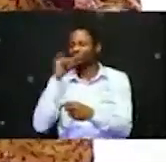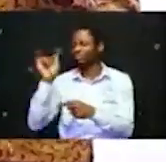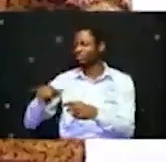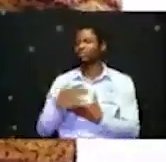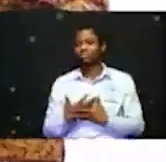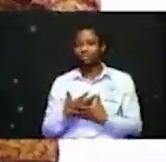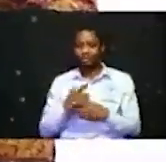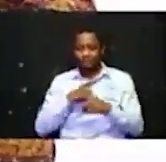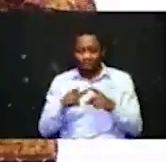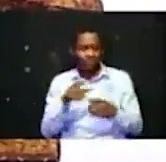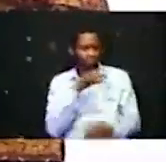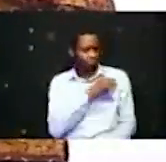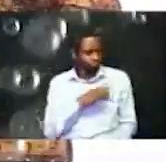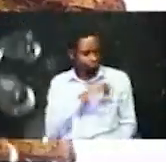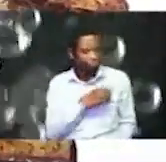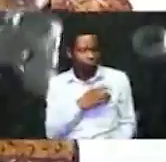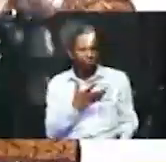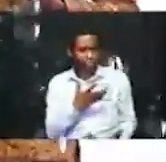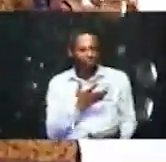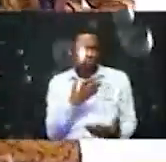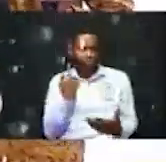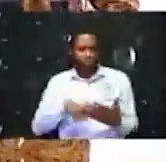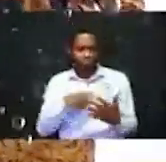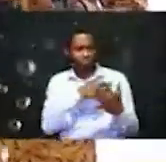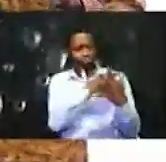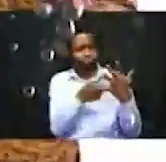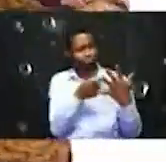But characters like what I've enumerated. Now,